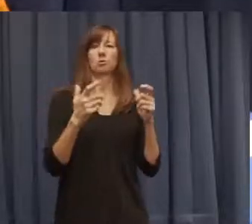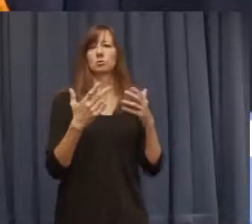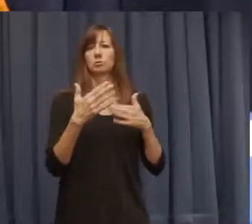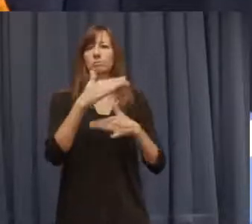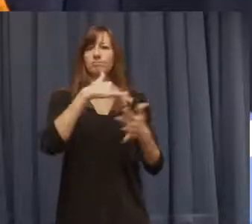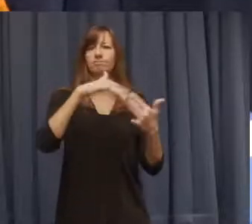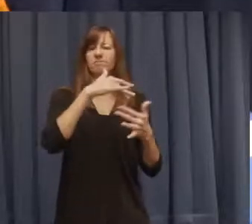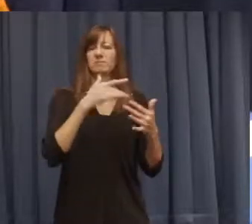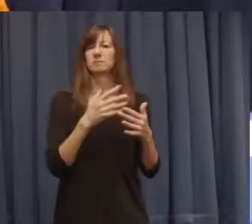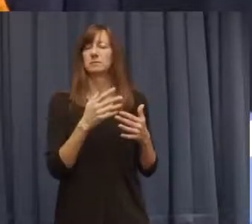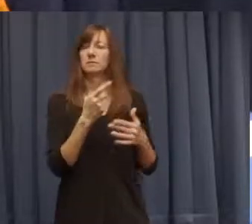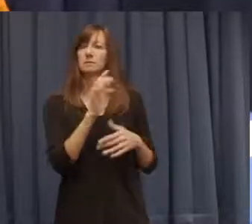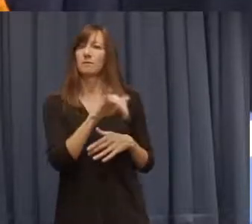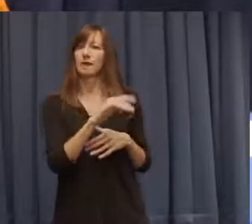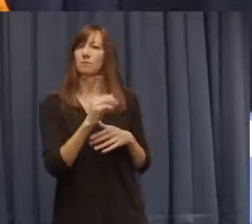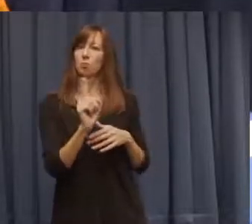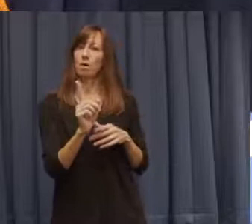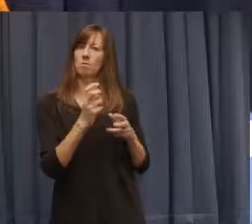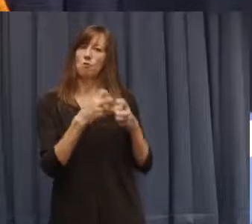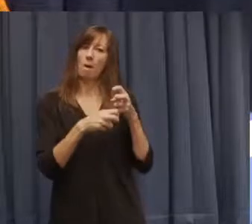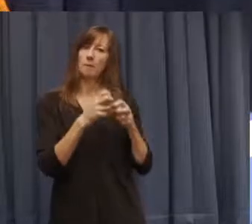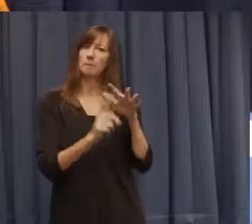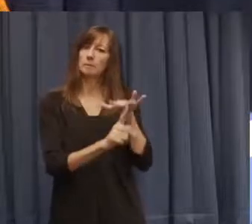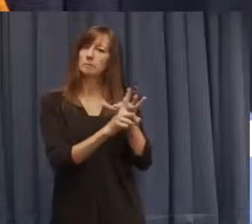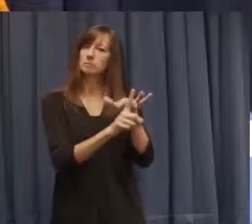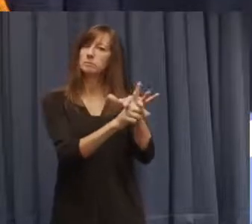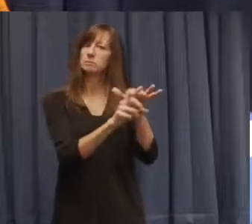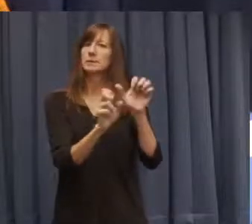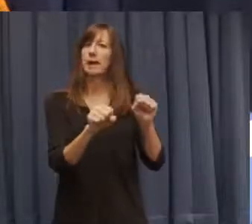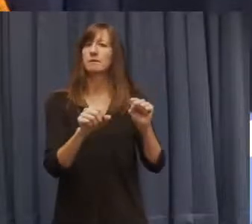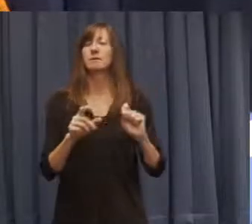not necessarily bad news, but news that's